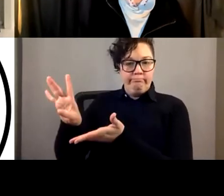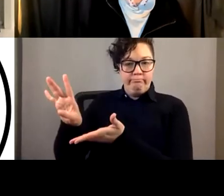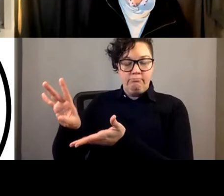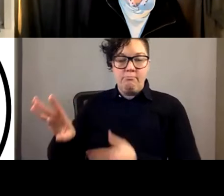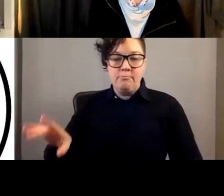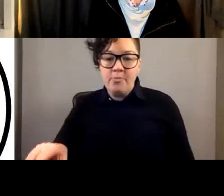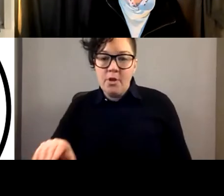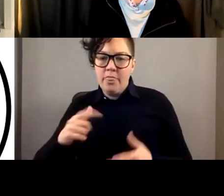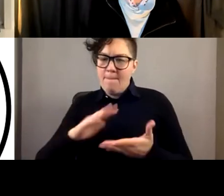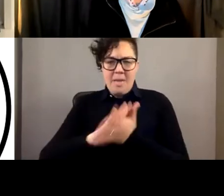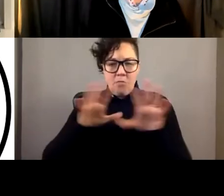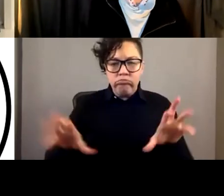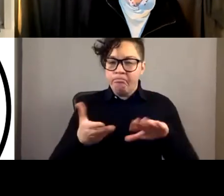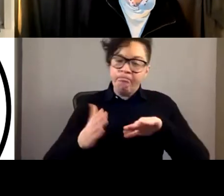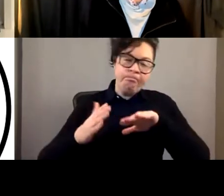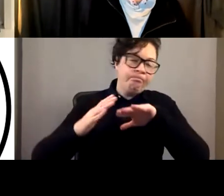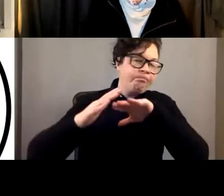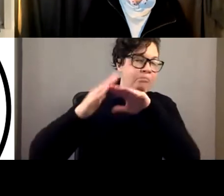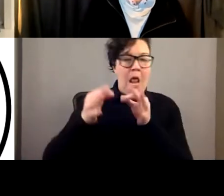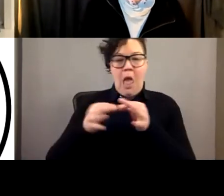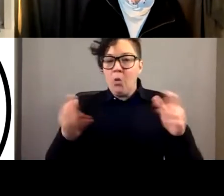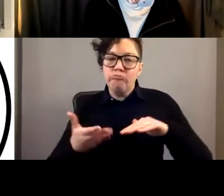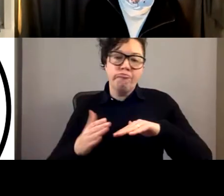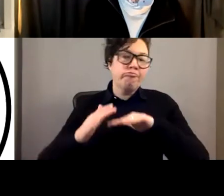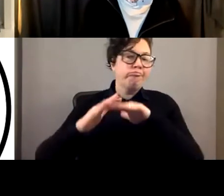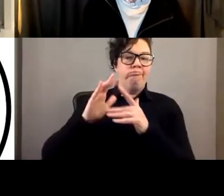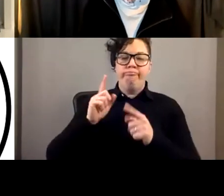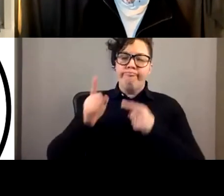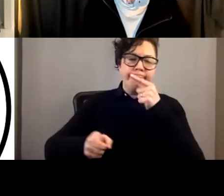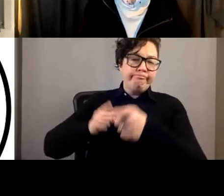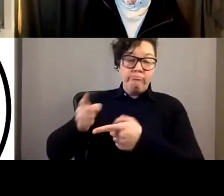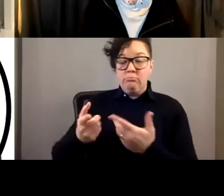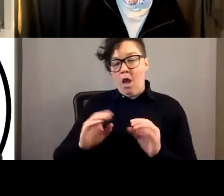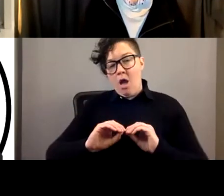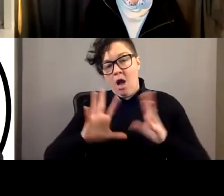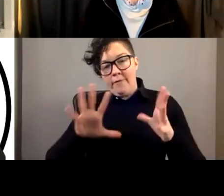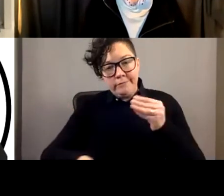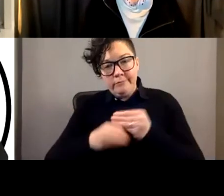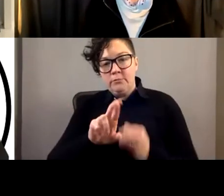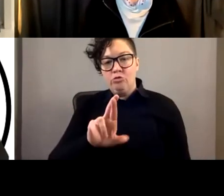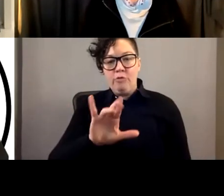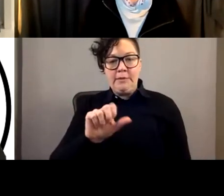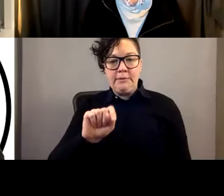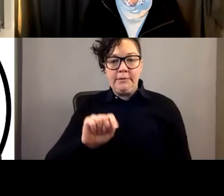offensive language and imagery, including unsurprisingly racist, misogynist, queerphobic, and other shocking